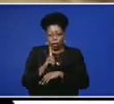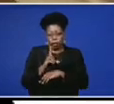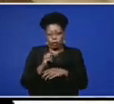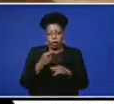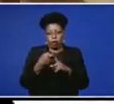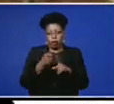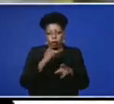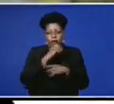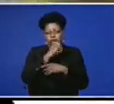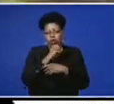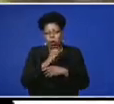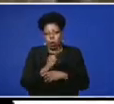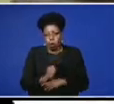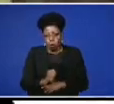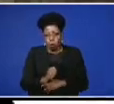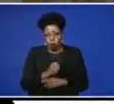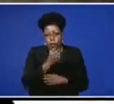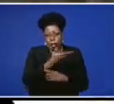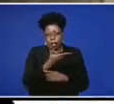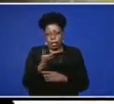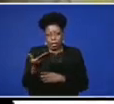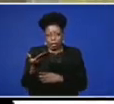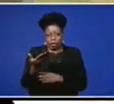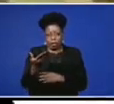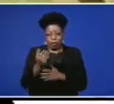age-old artifacts. Yeah.